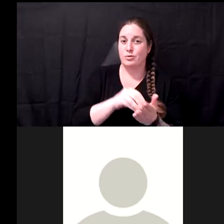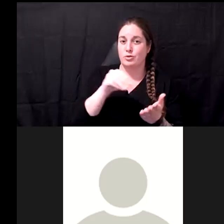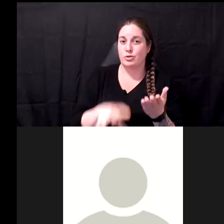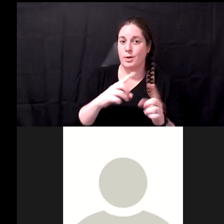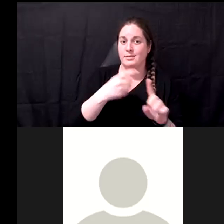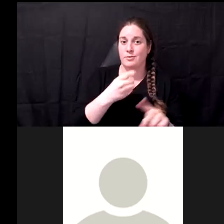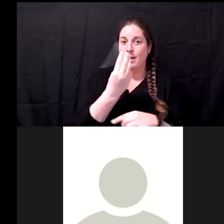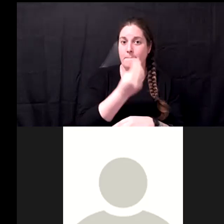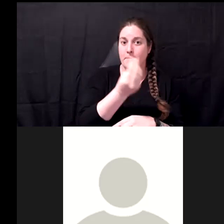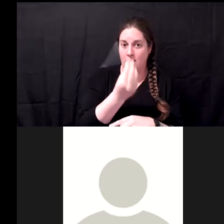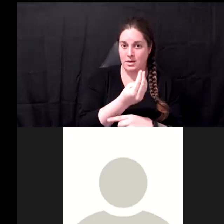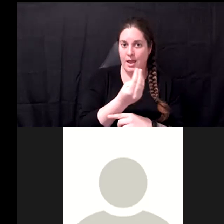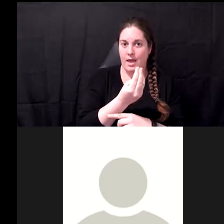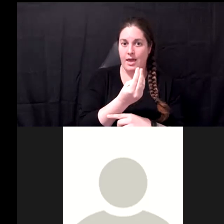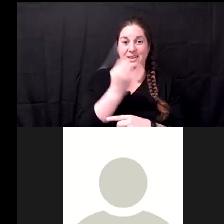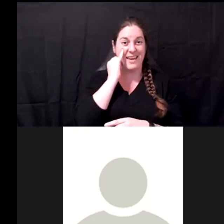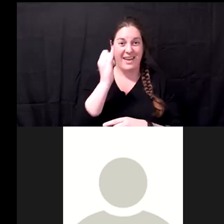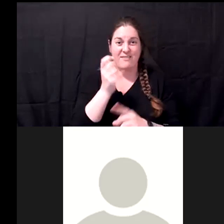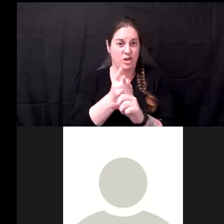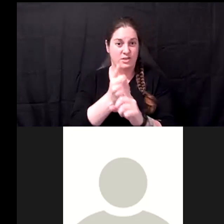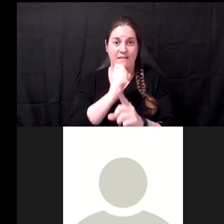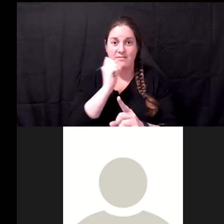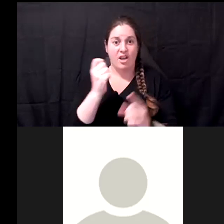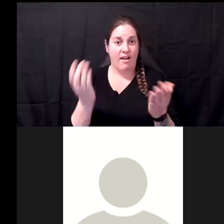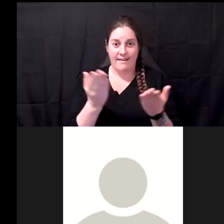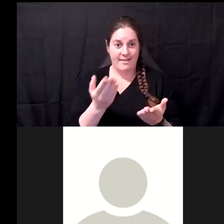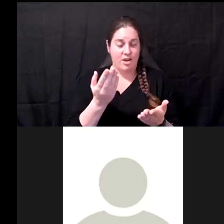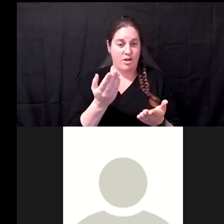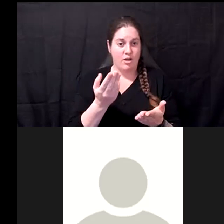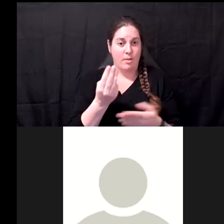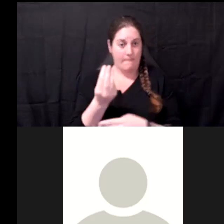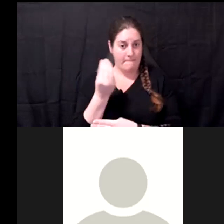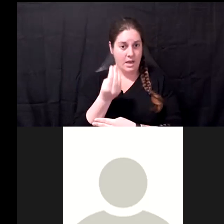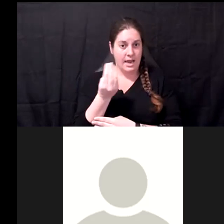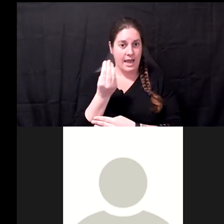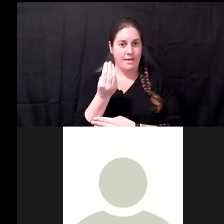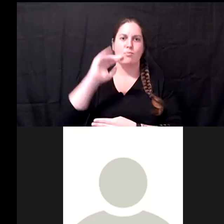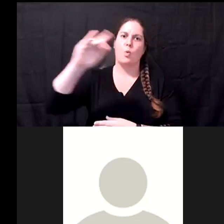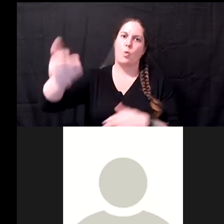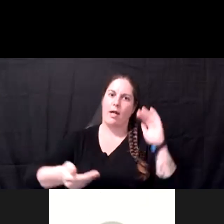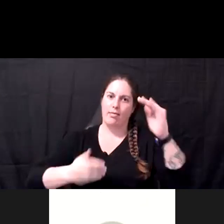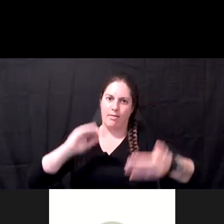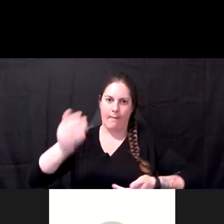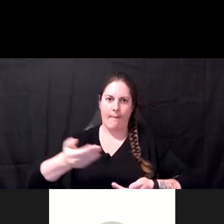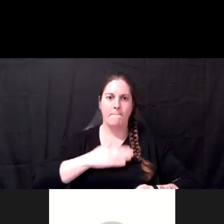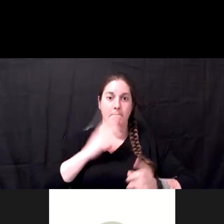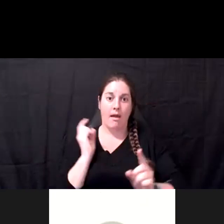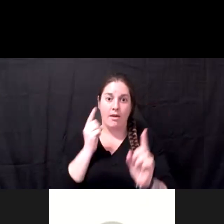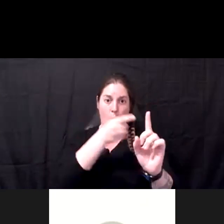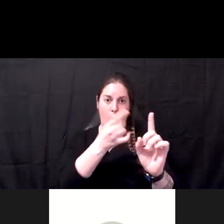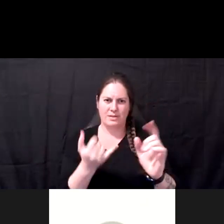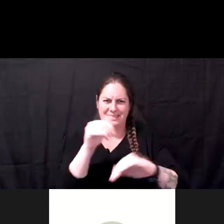those of you who were not here on Monday, I want to welcome you. My goal tonight is